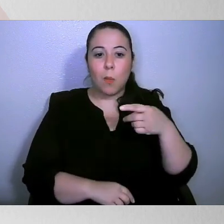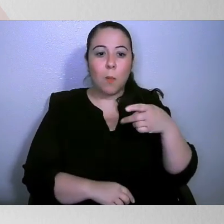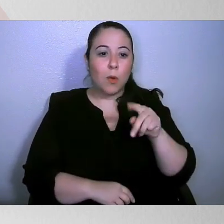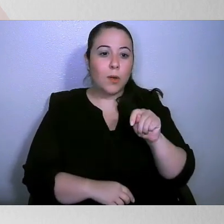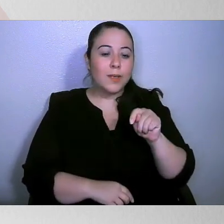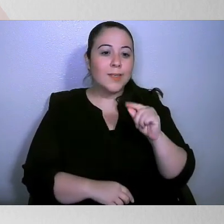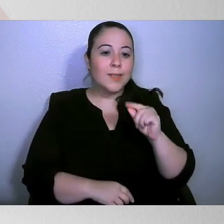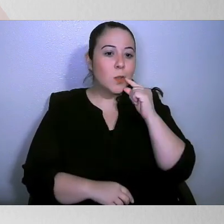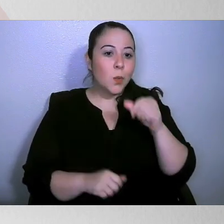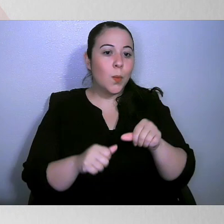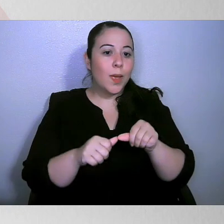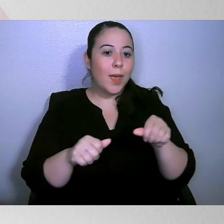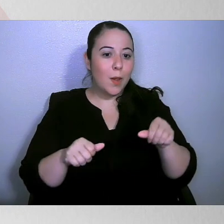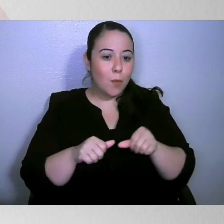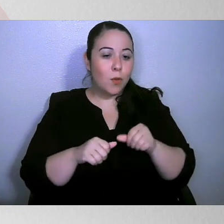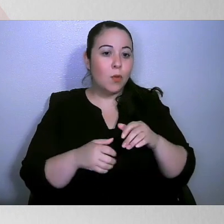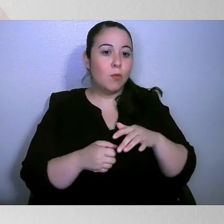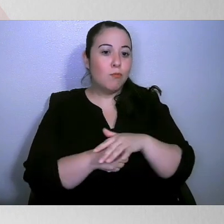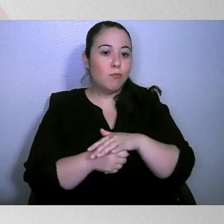Antonio Area Regional Center Plan.